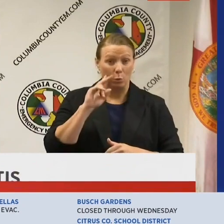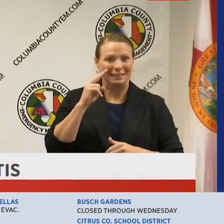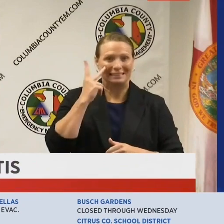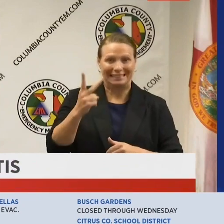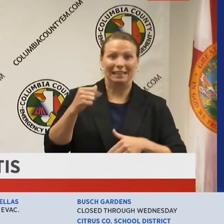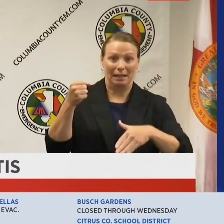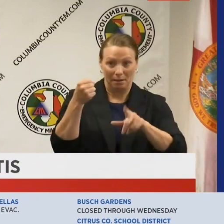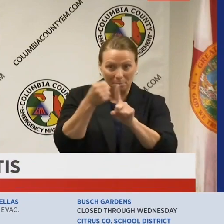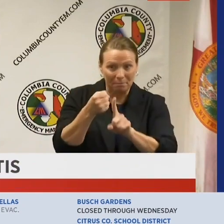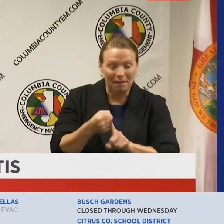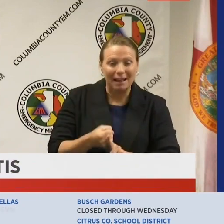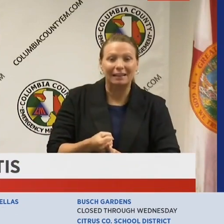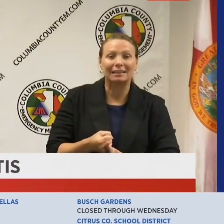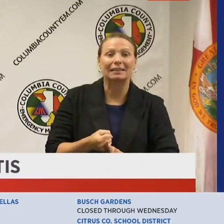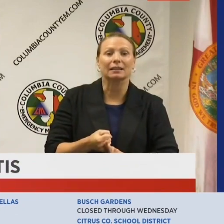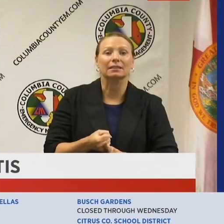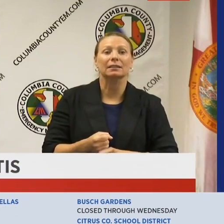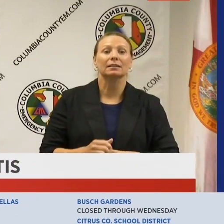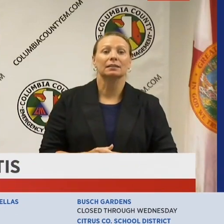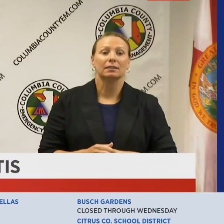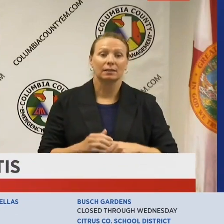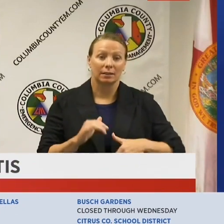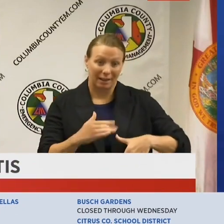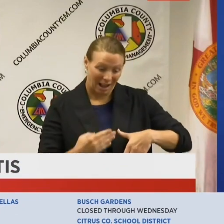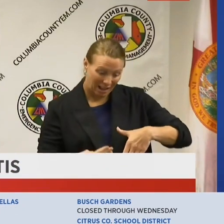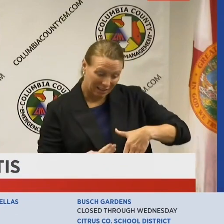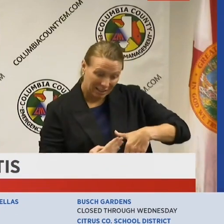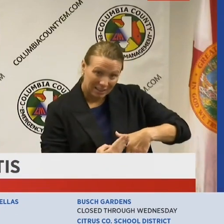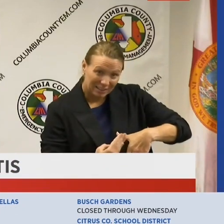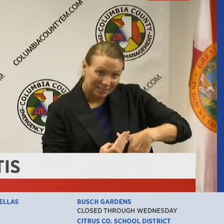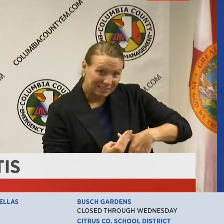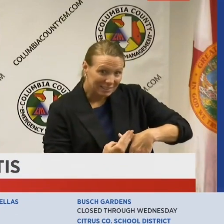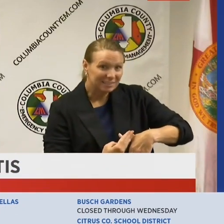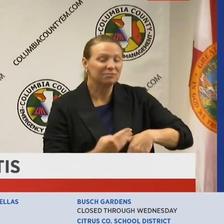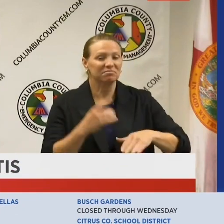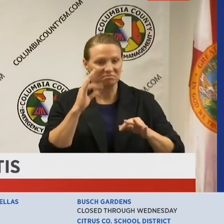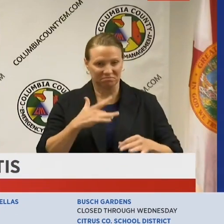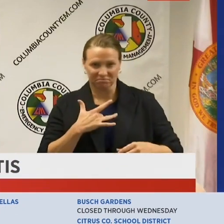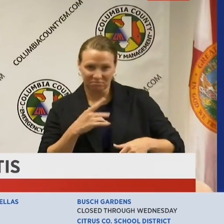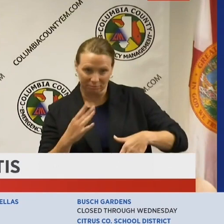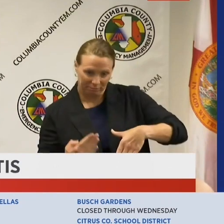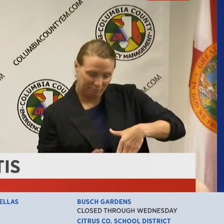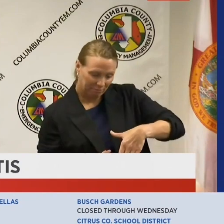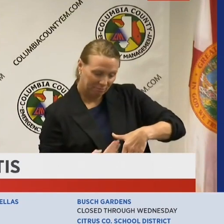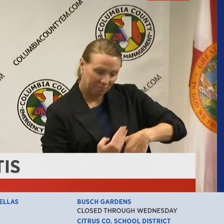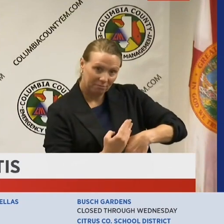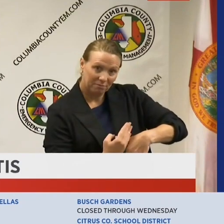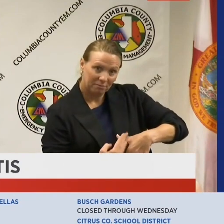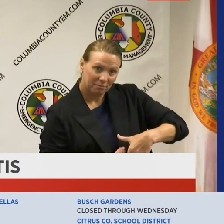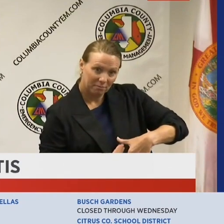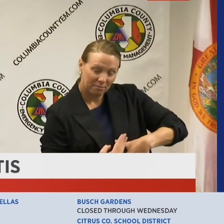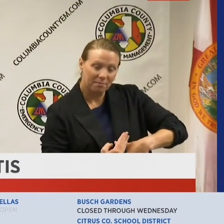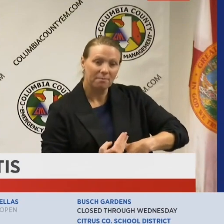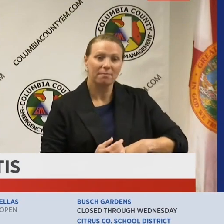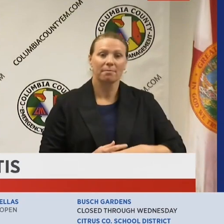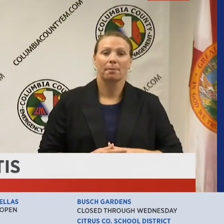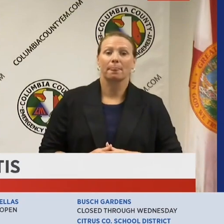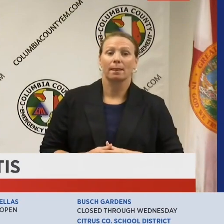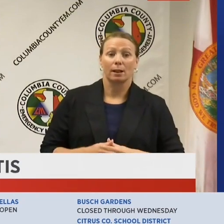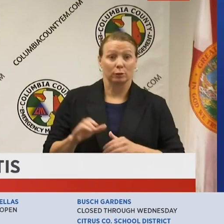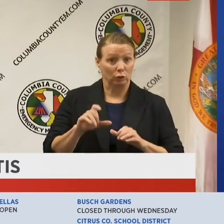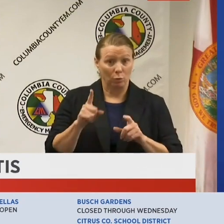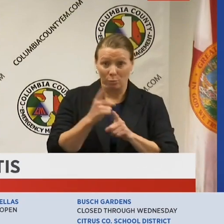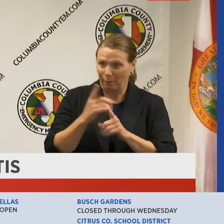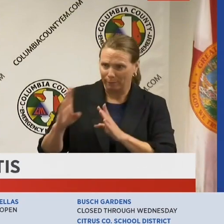know, the contours of that will obviously be determined by the exact path of the storm. But I think you're doing the right thing to be prepared. So